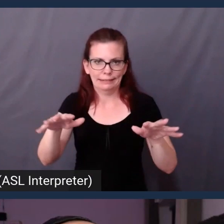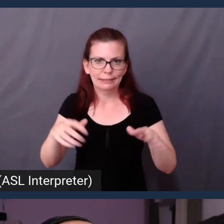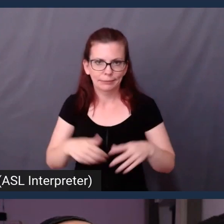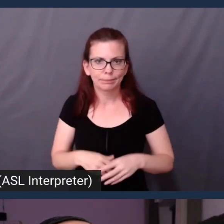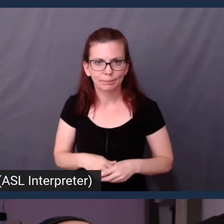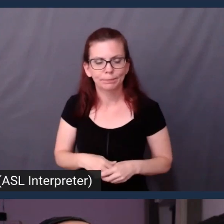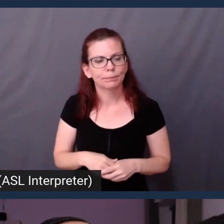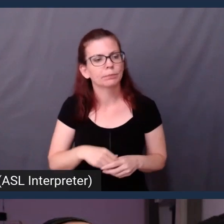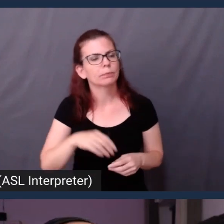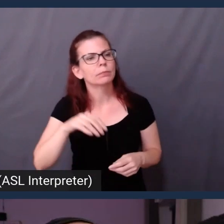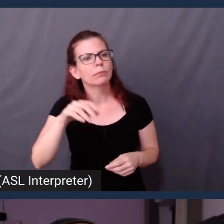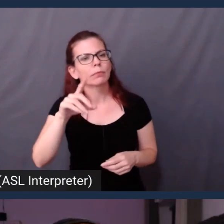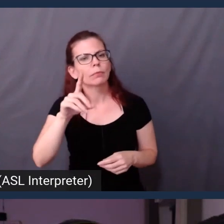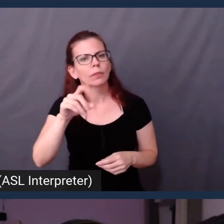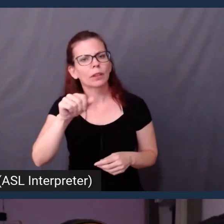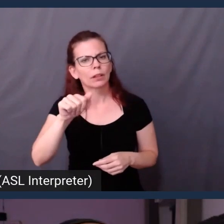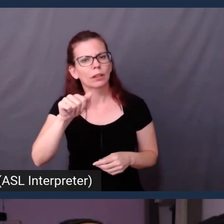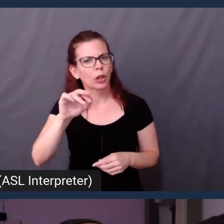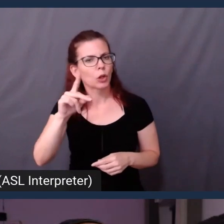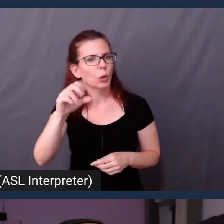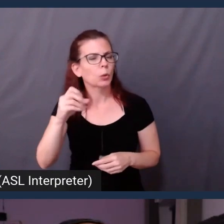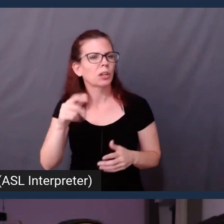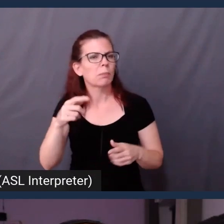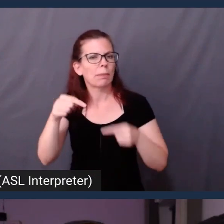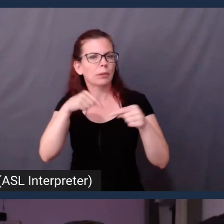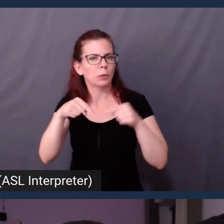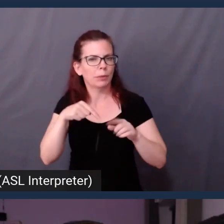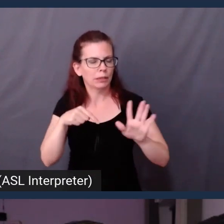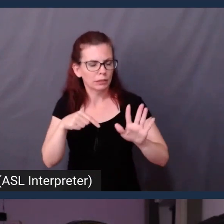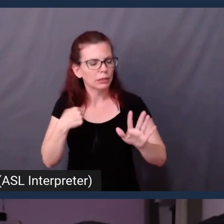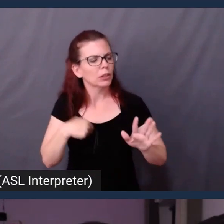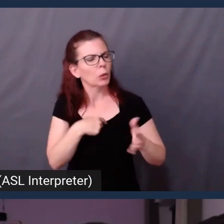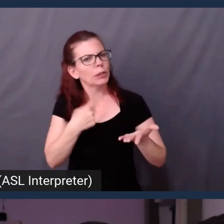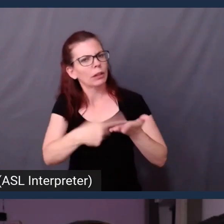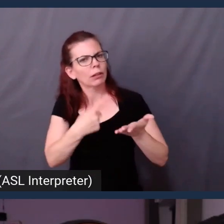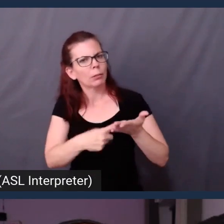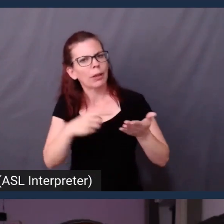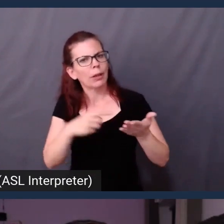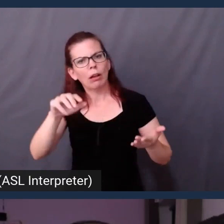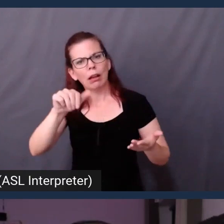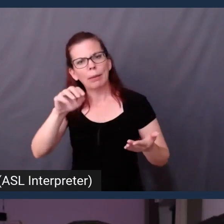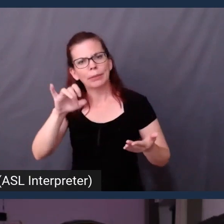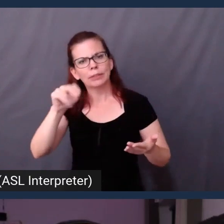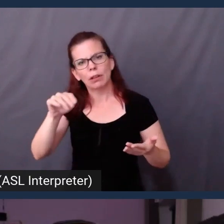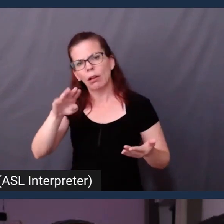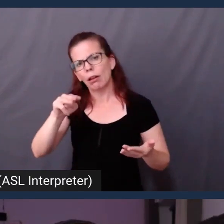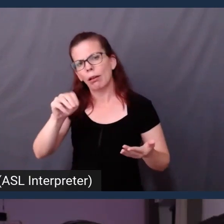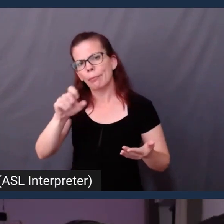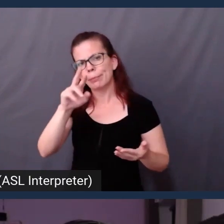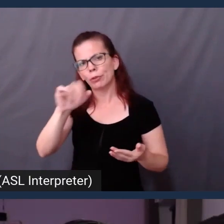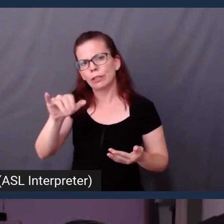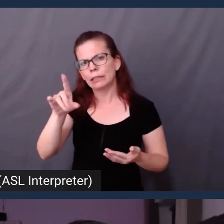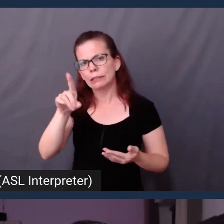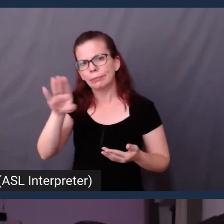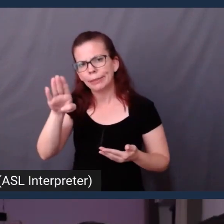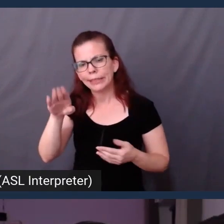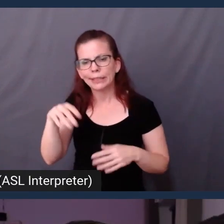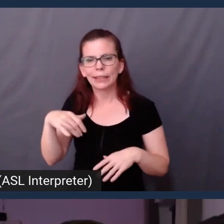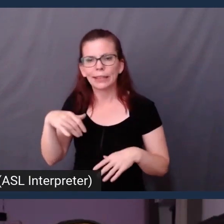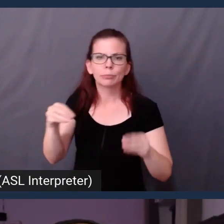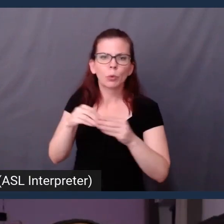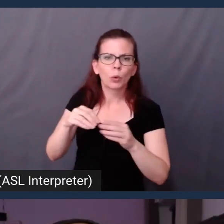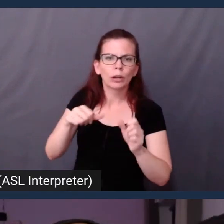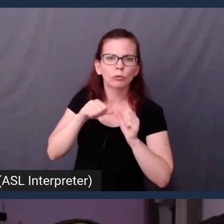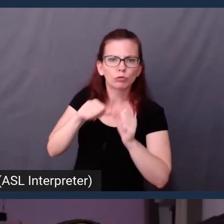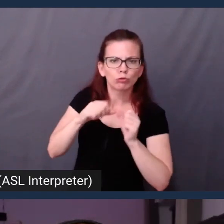So maybe we can step back here for a second, right? We talked about Amazon Memory DB, that it's this more